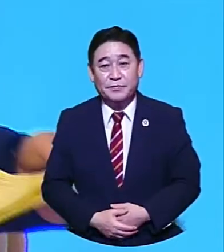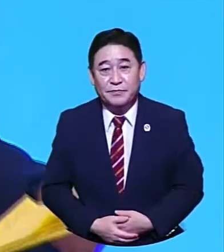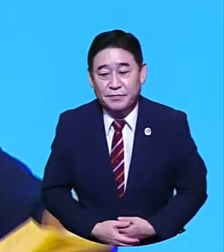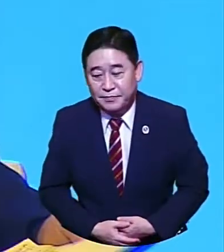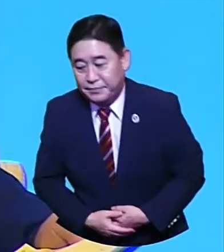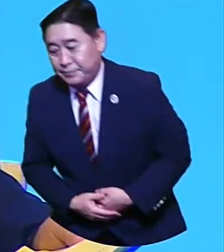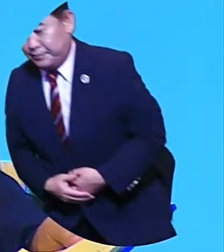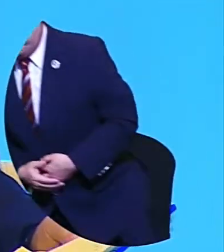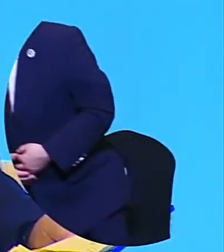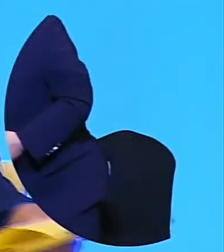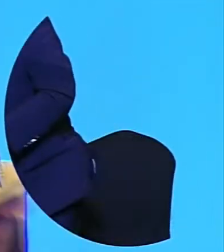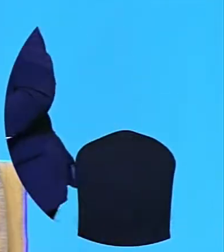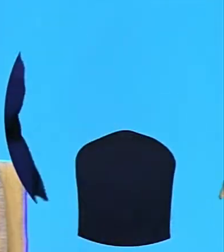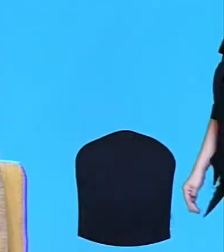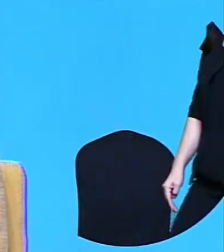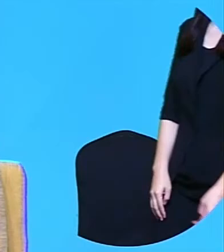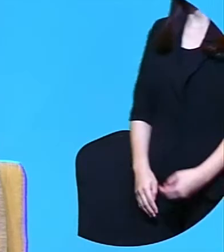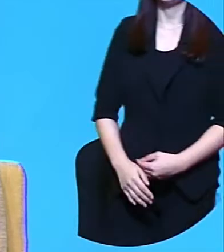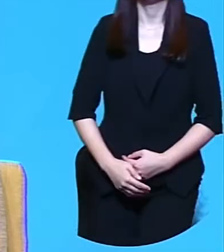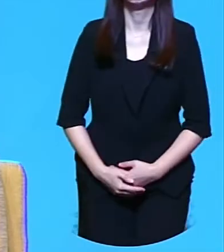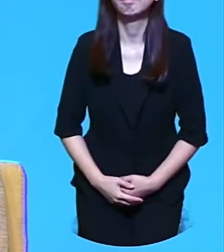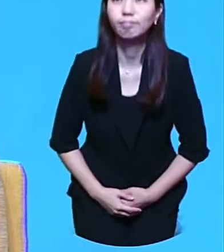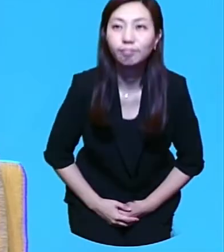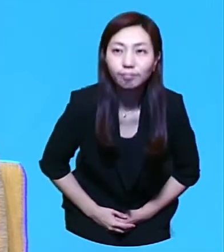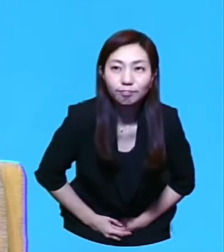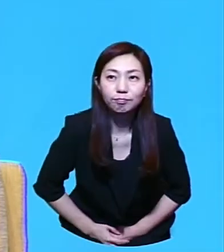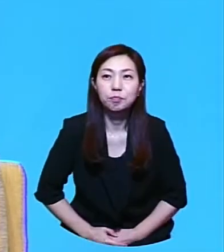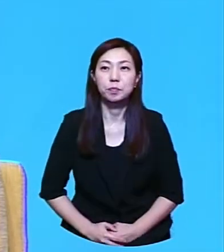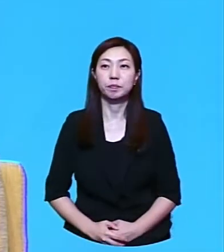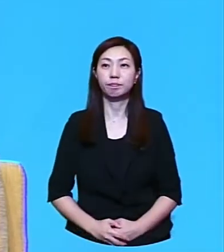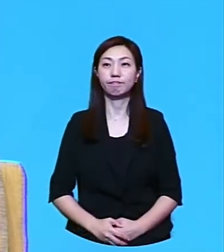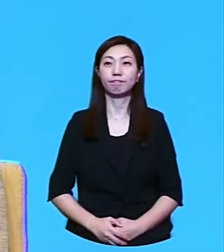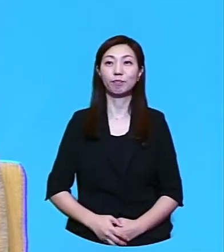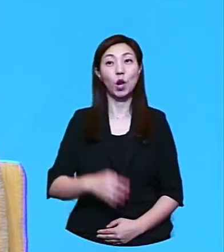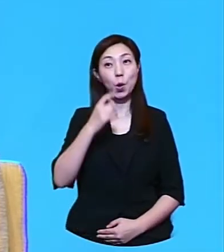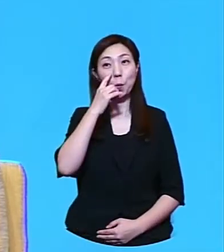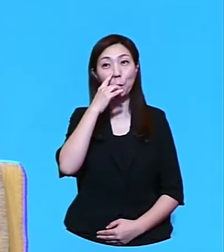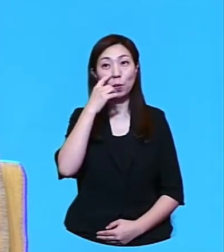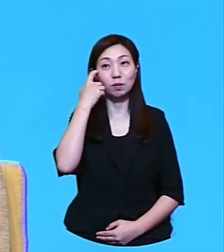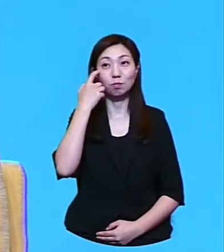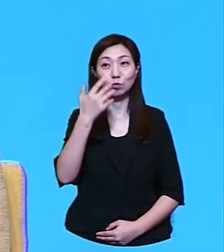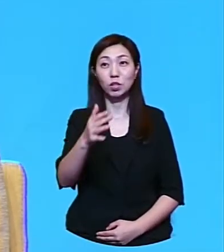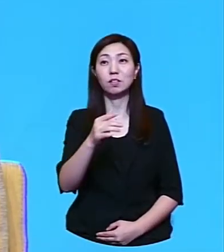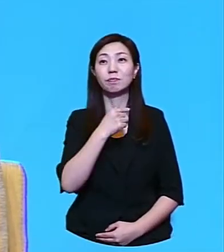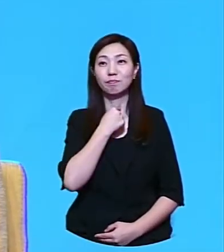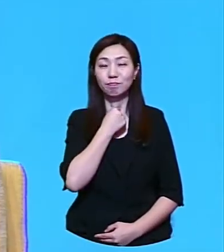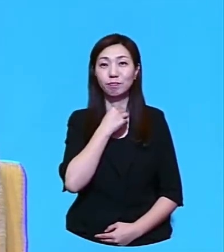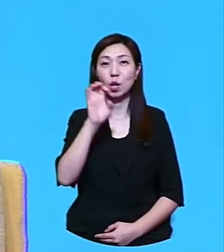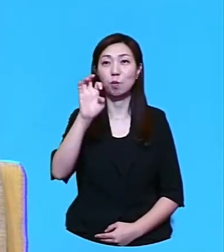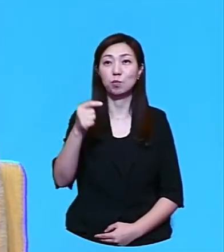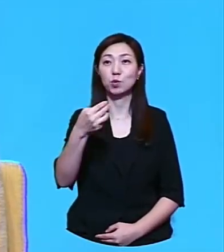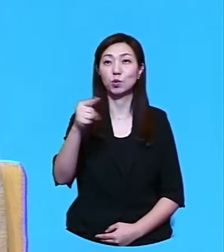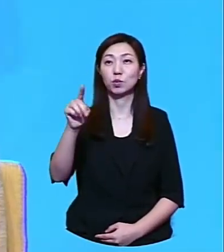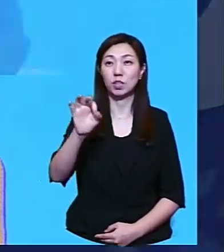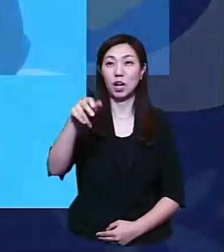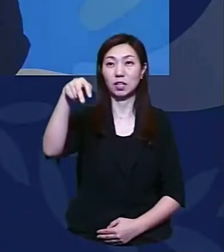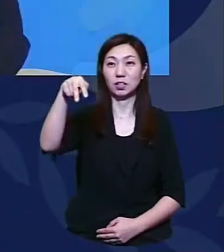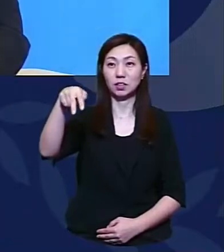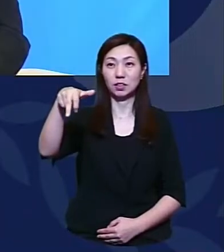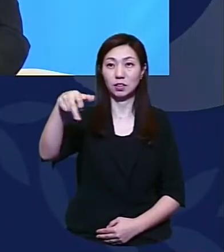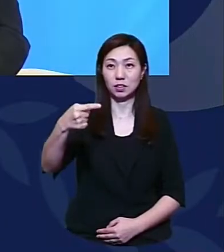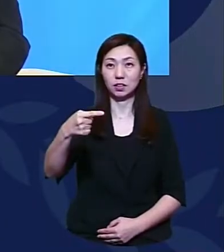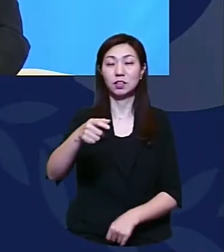quite impressive, and I'm very curious. You highlight that the importance of